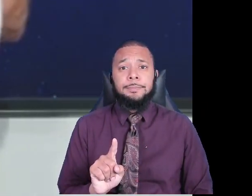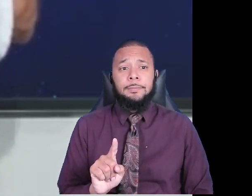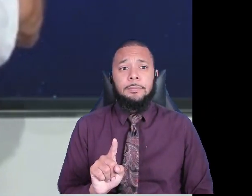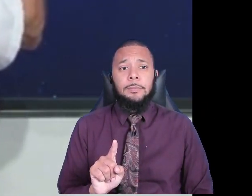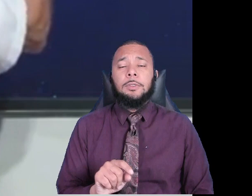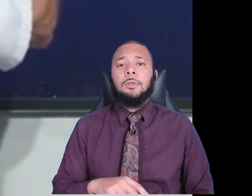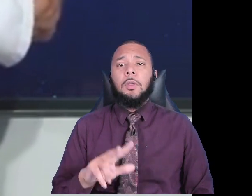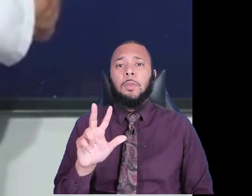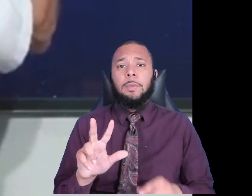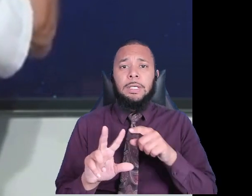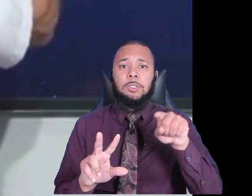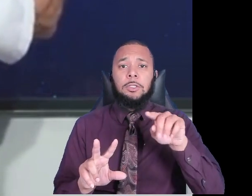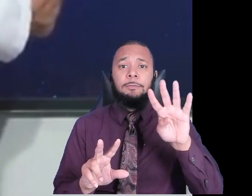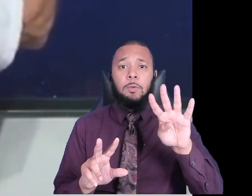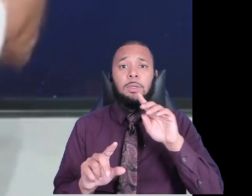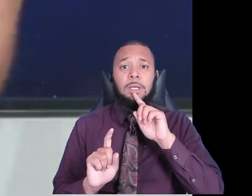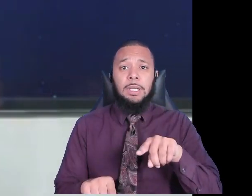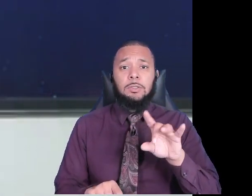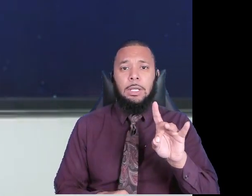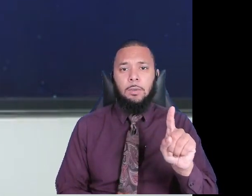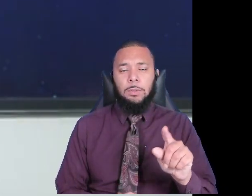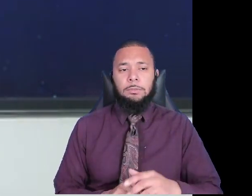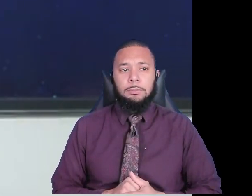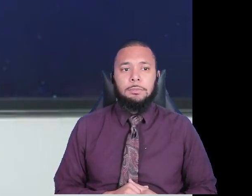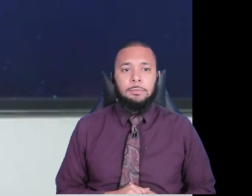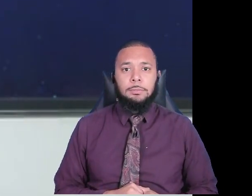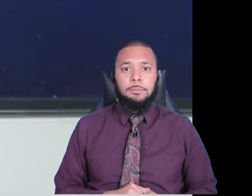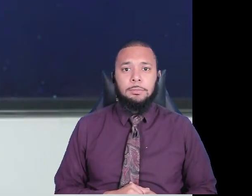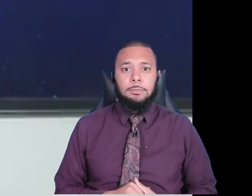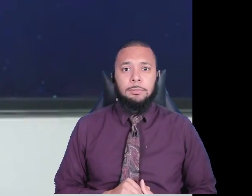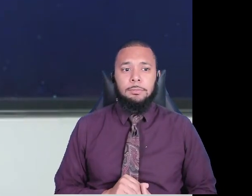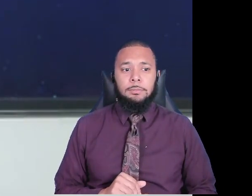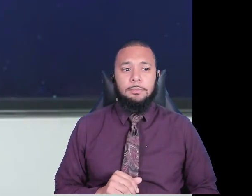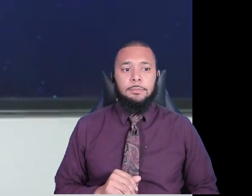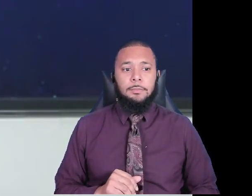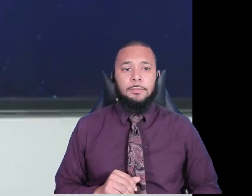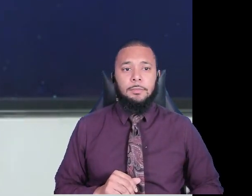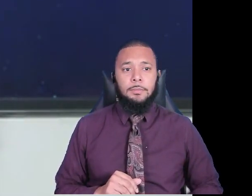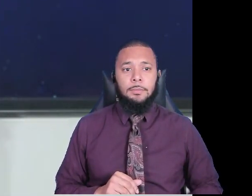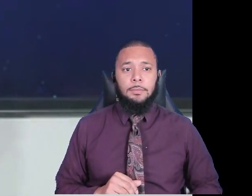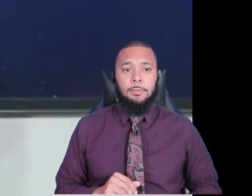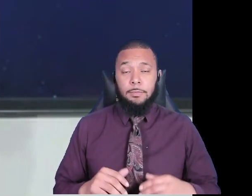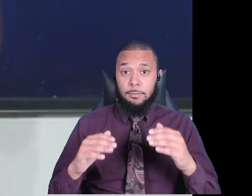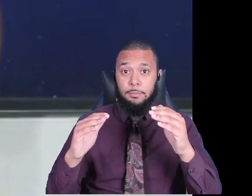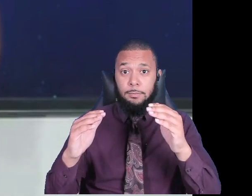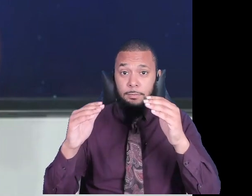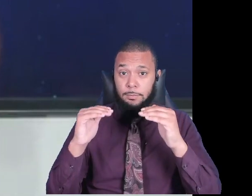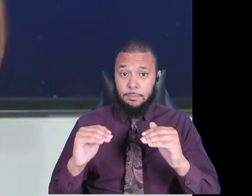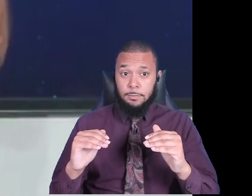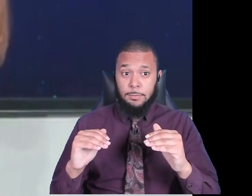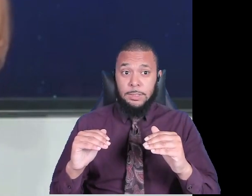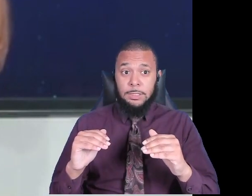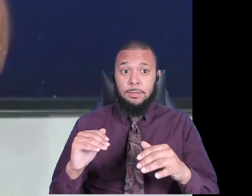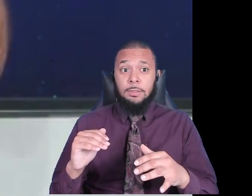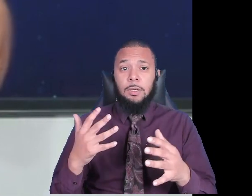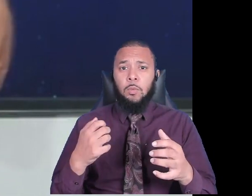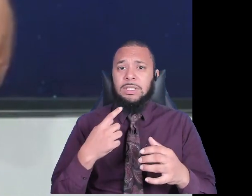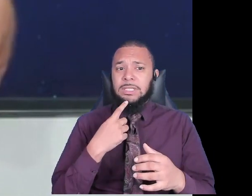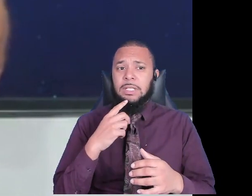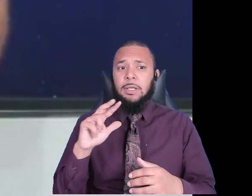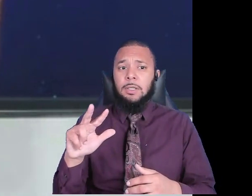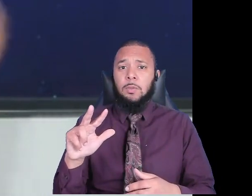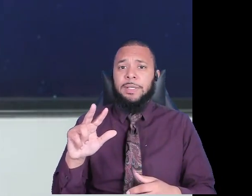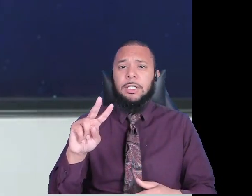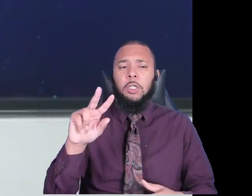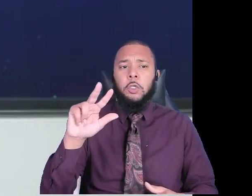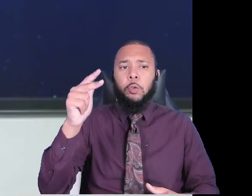to the 4th is 81. Okay? Now underneath that, I'd like to write down 3 cubed.